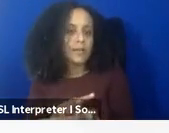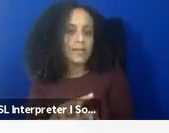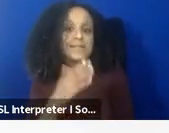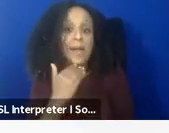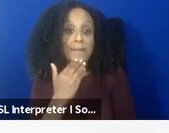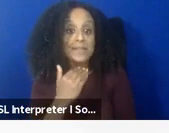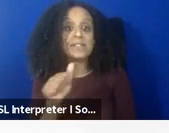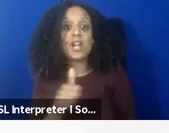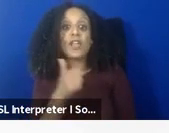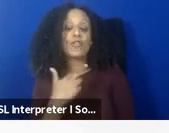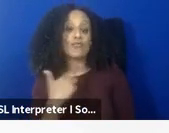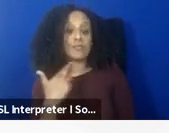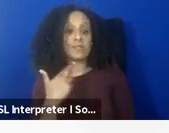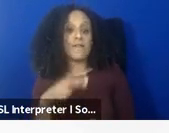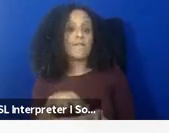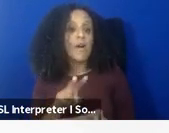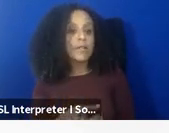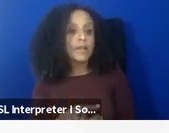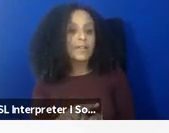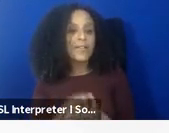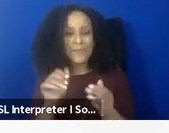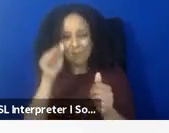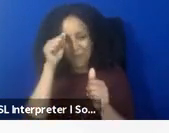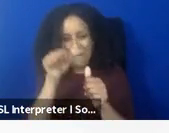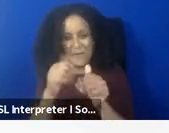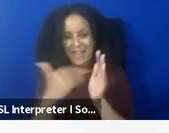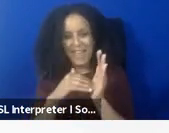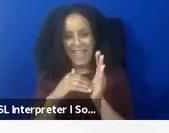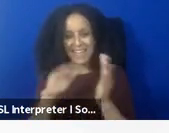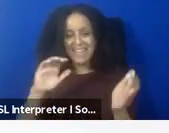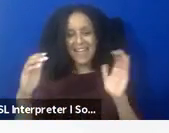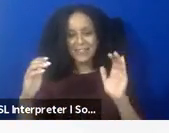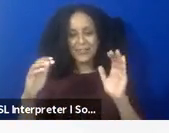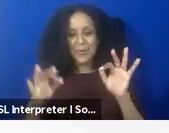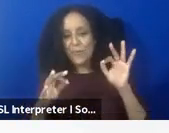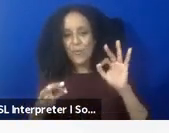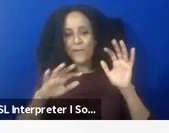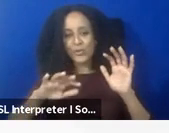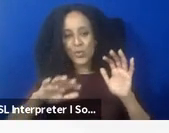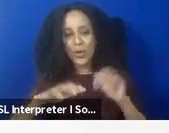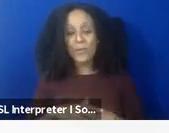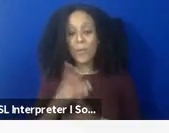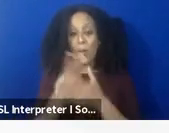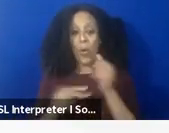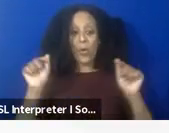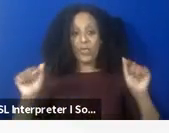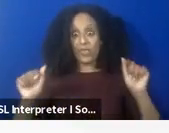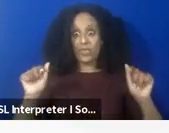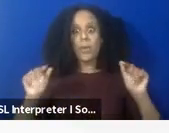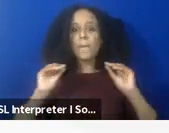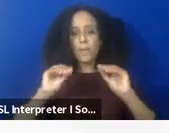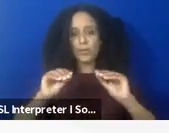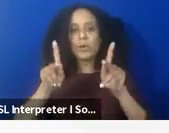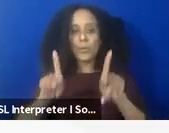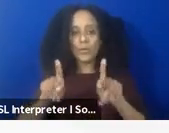for falling. That perfect storm analogy, both vestibular loss and diabetes together puts one at a great risk